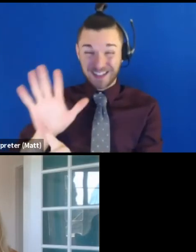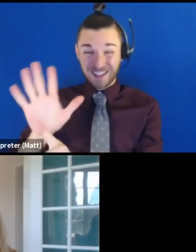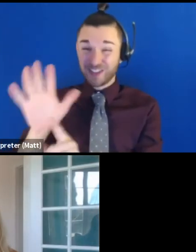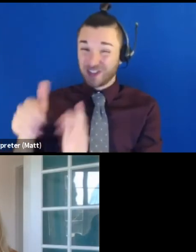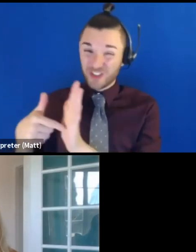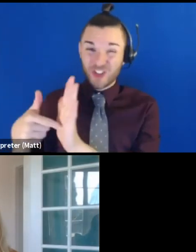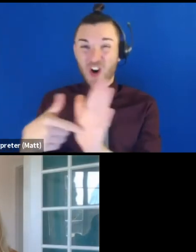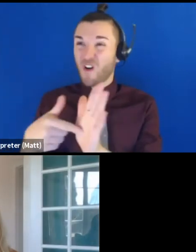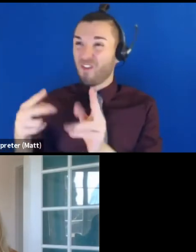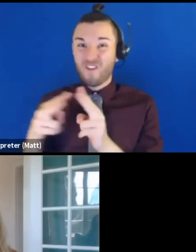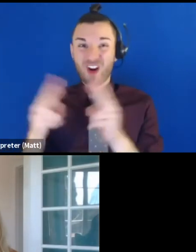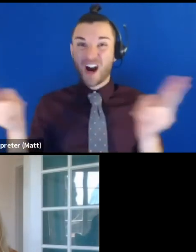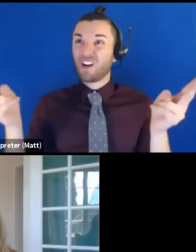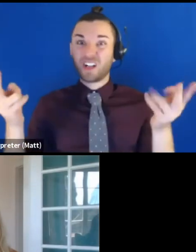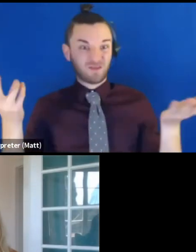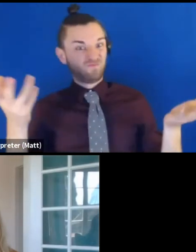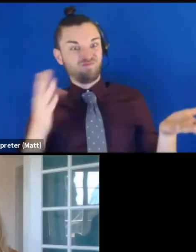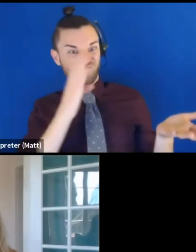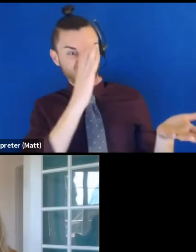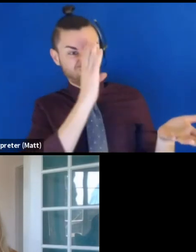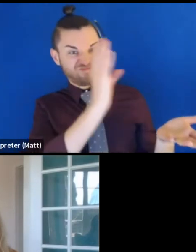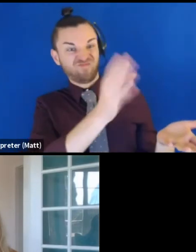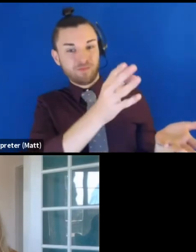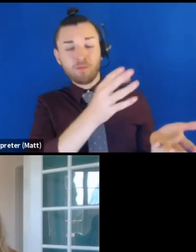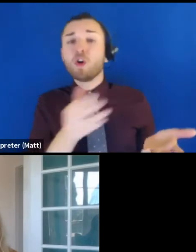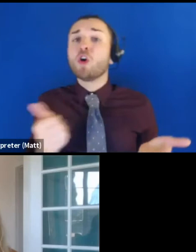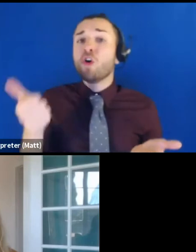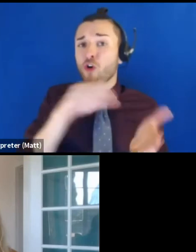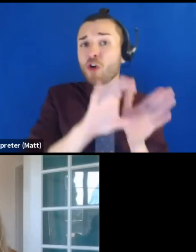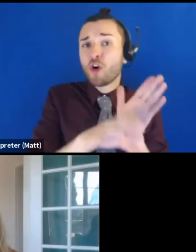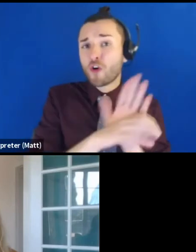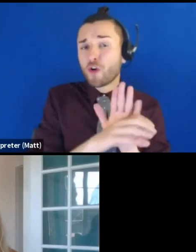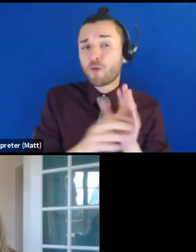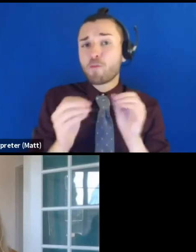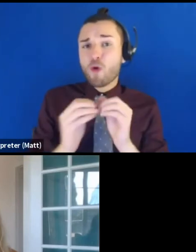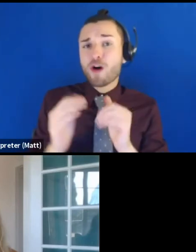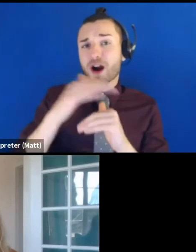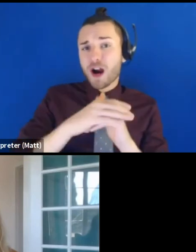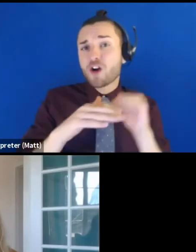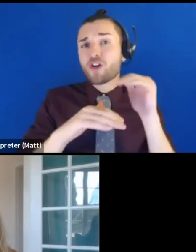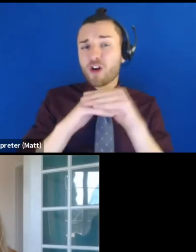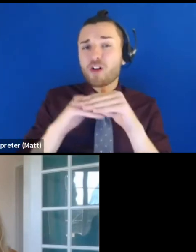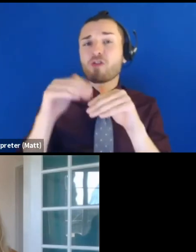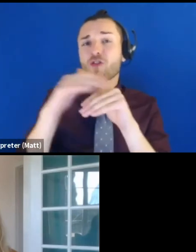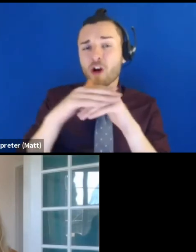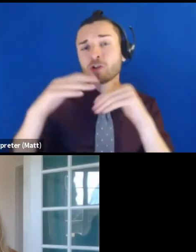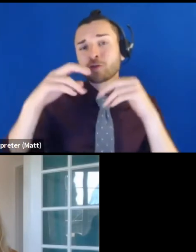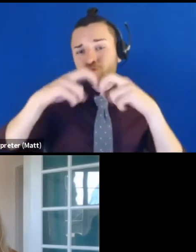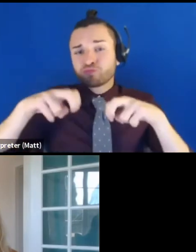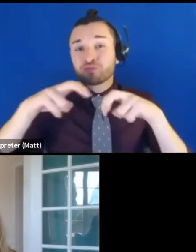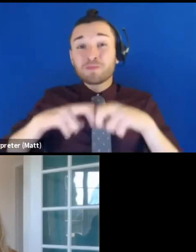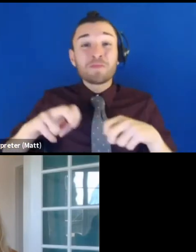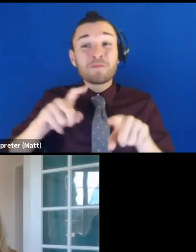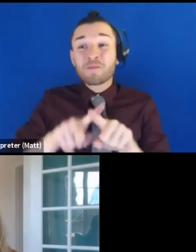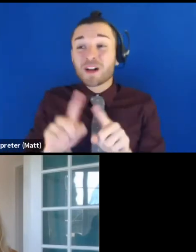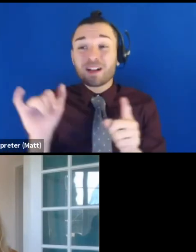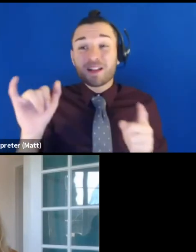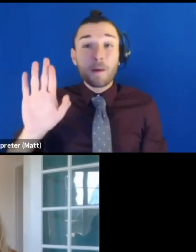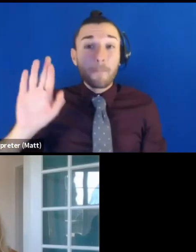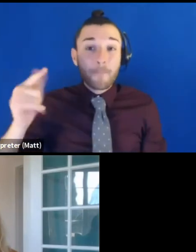very layered. But other characters, I think there's, you know, like having like the Bugs Bunny chaos role